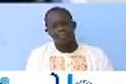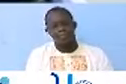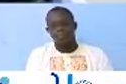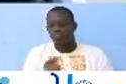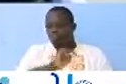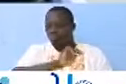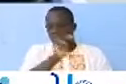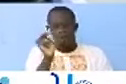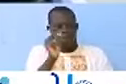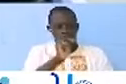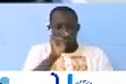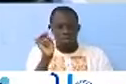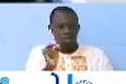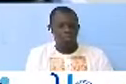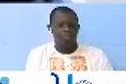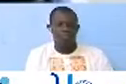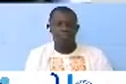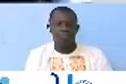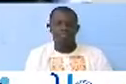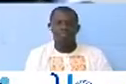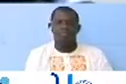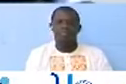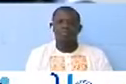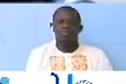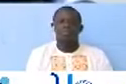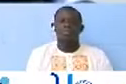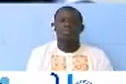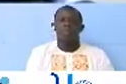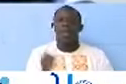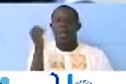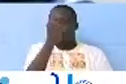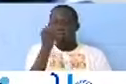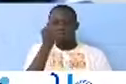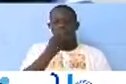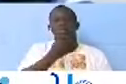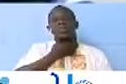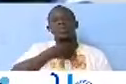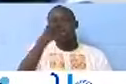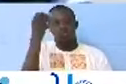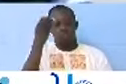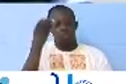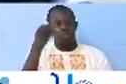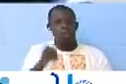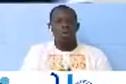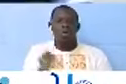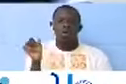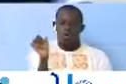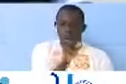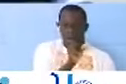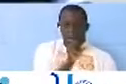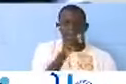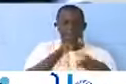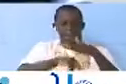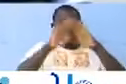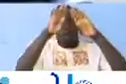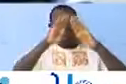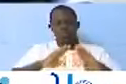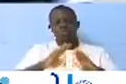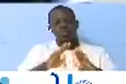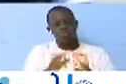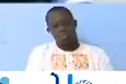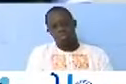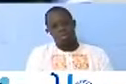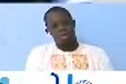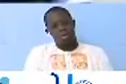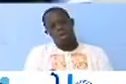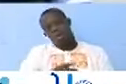No. Because uroni, the scream was in the room. Do man